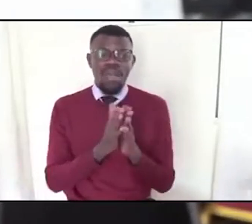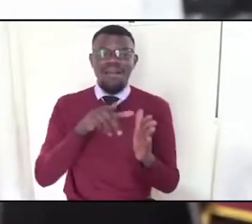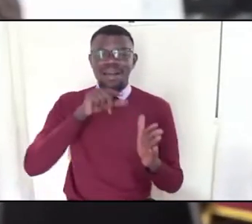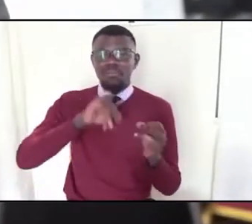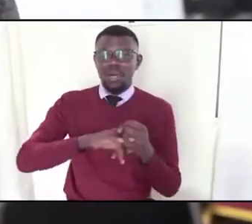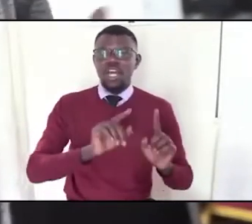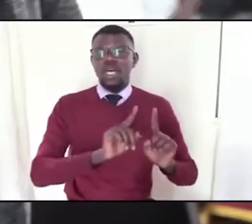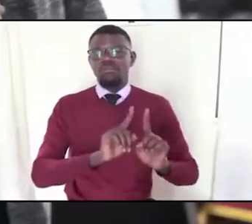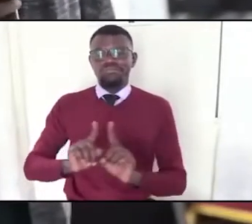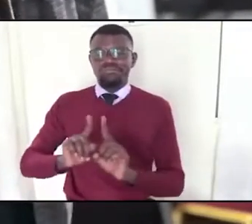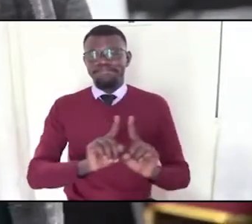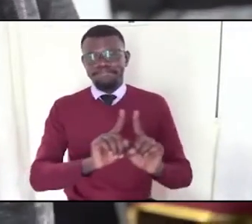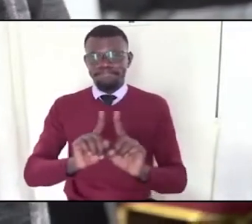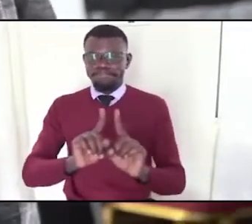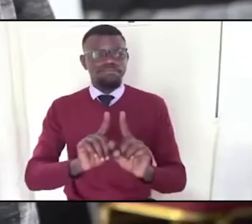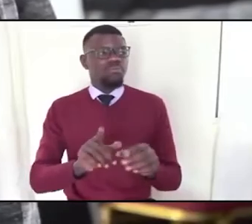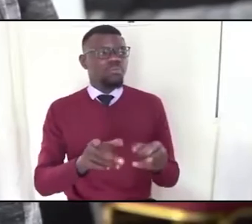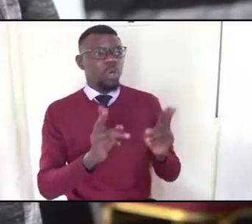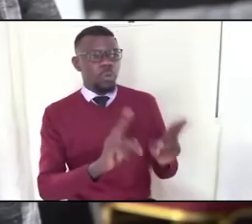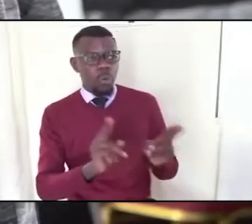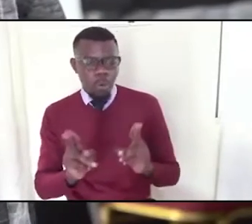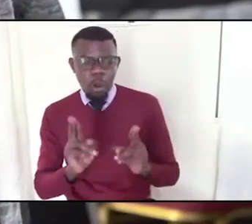husband for their usual business.